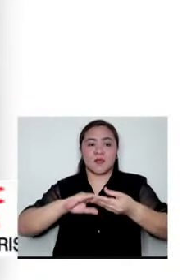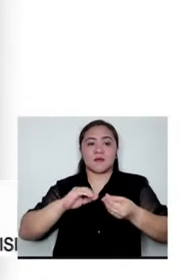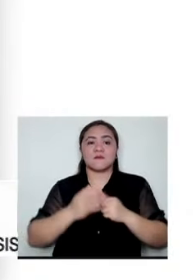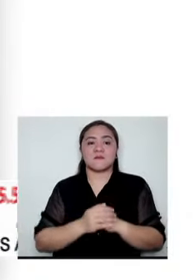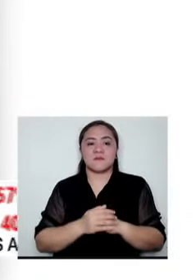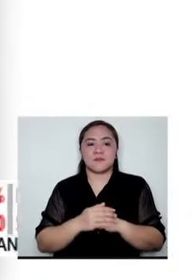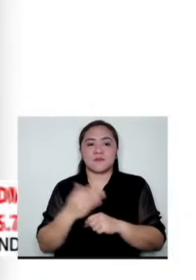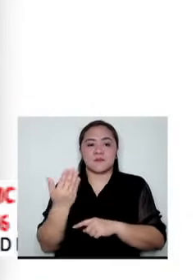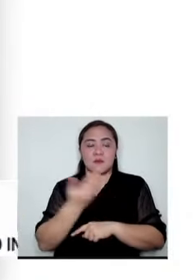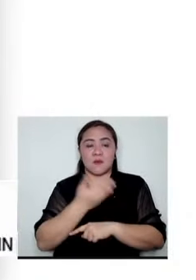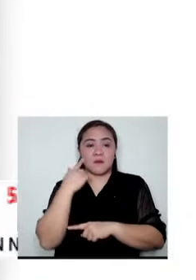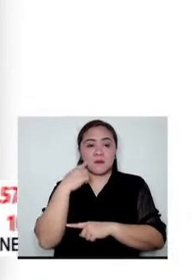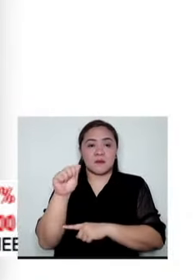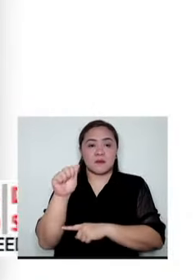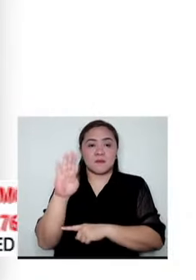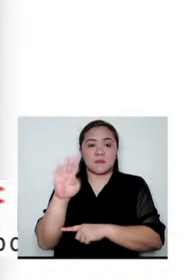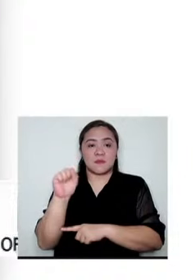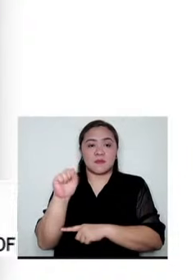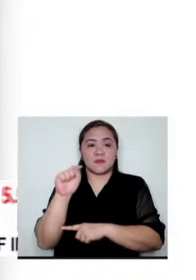to